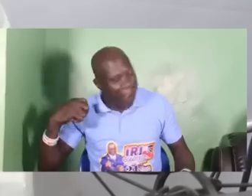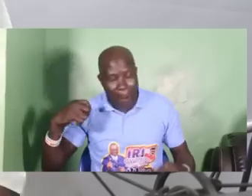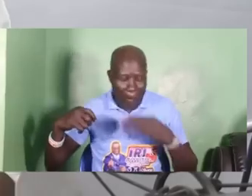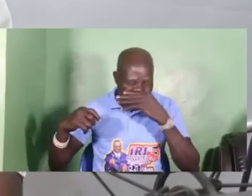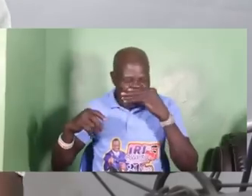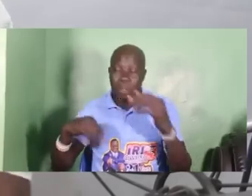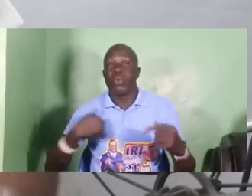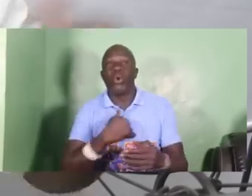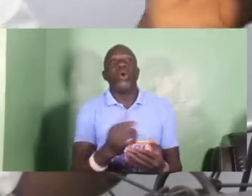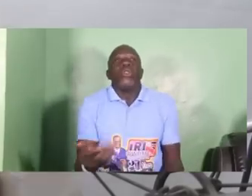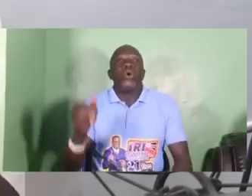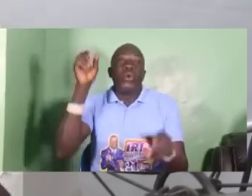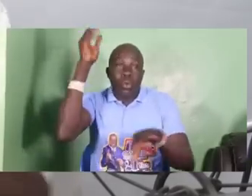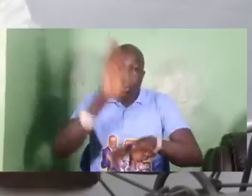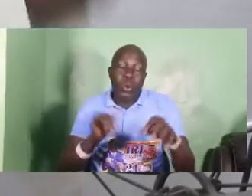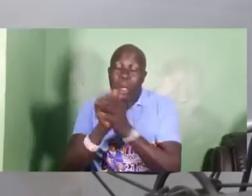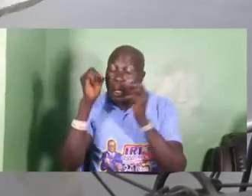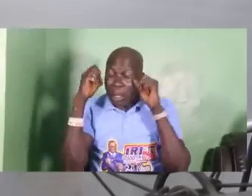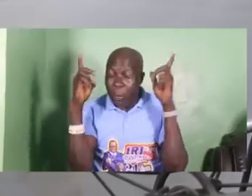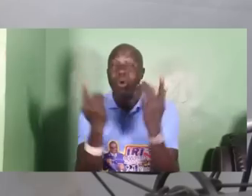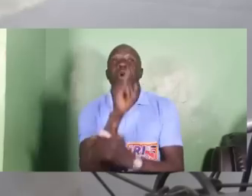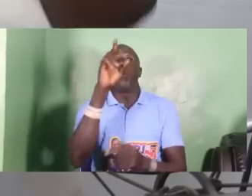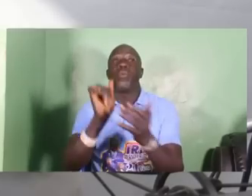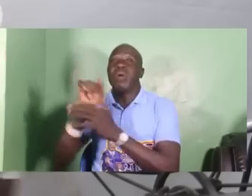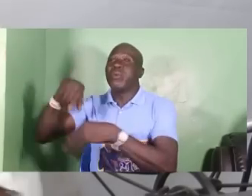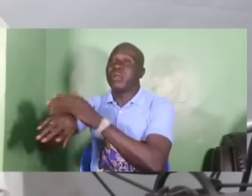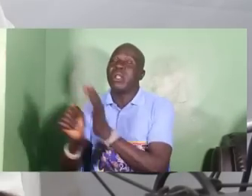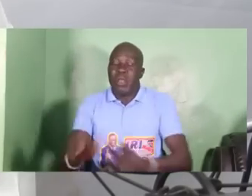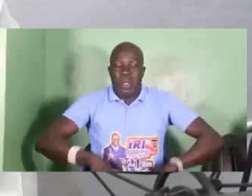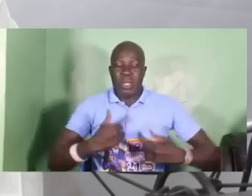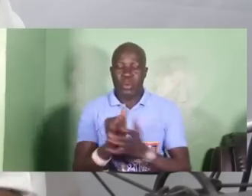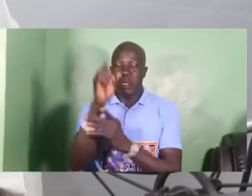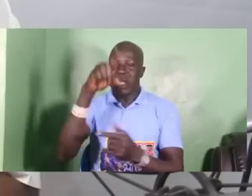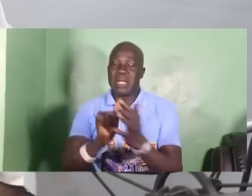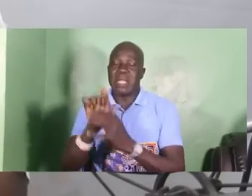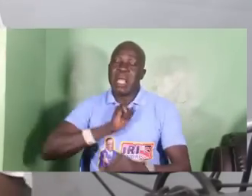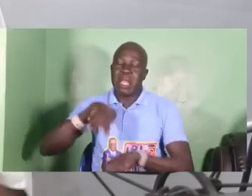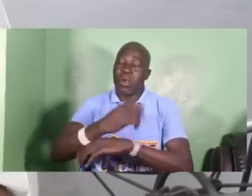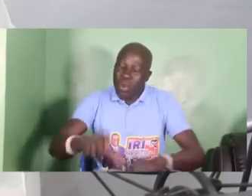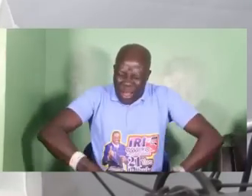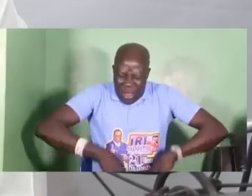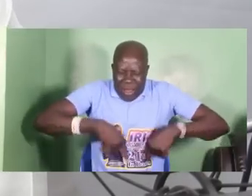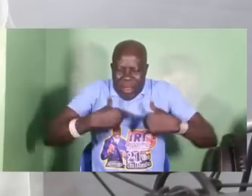their shop. You want to wake them up. If someone is living in their shop,